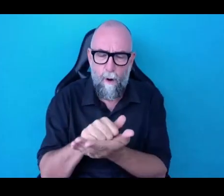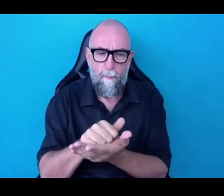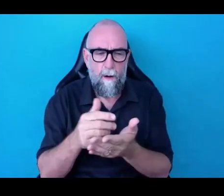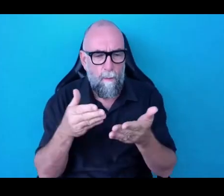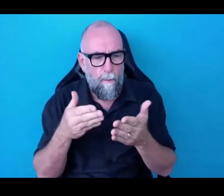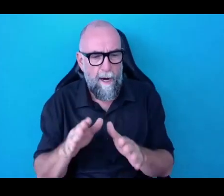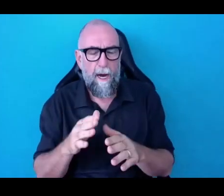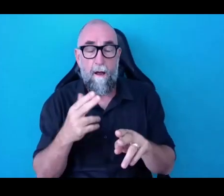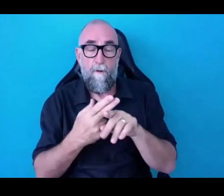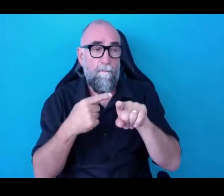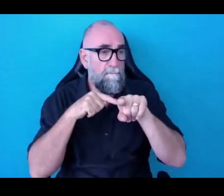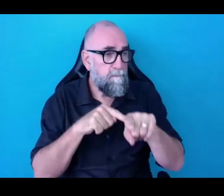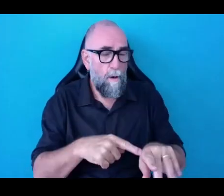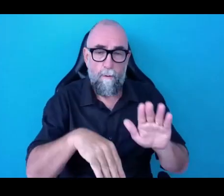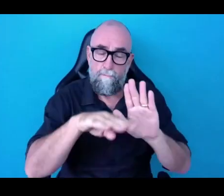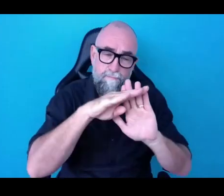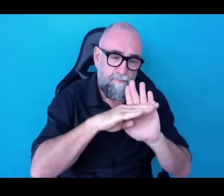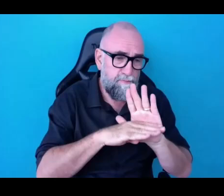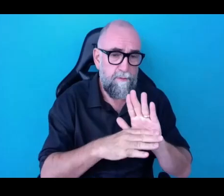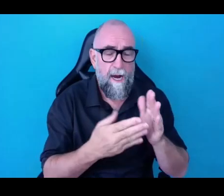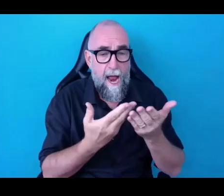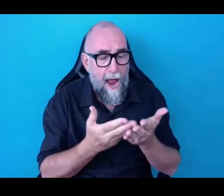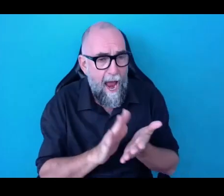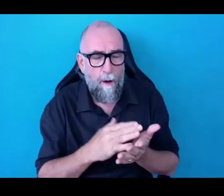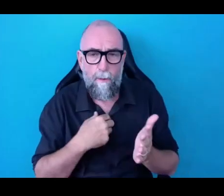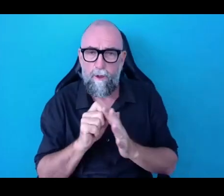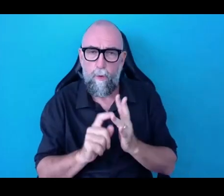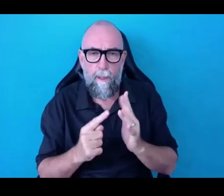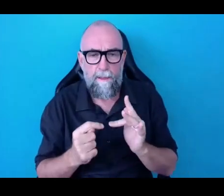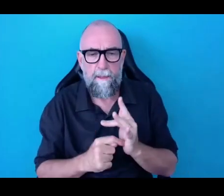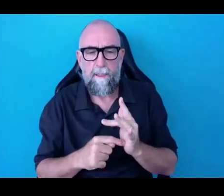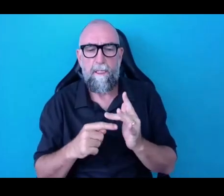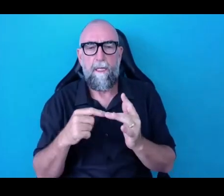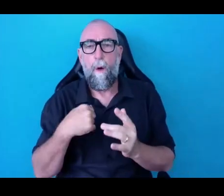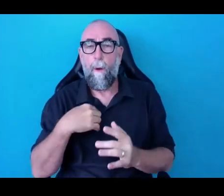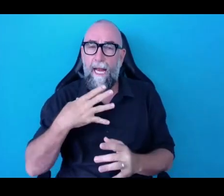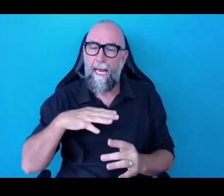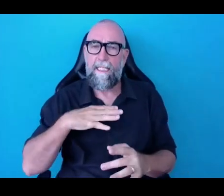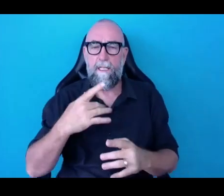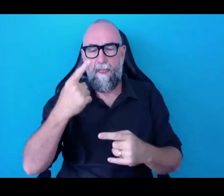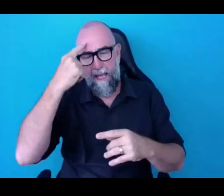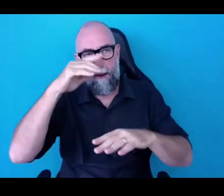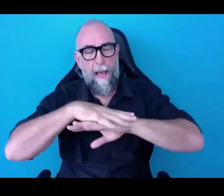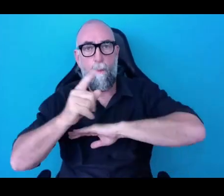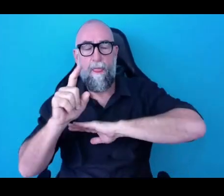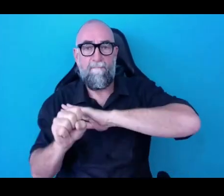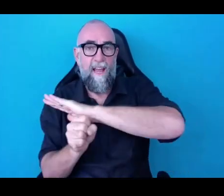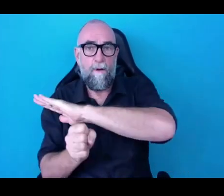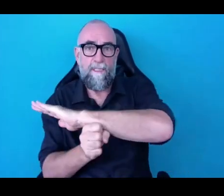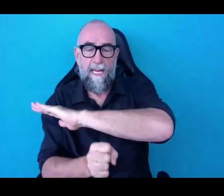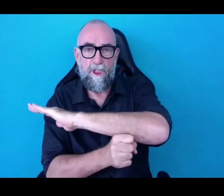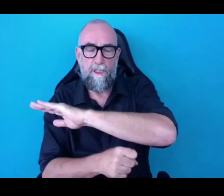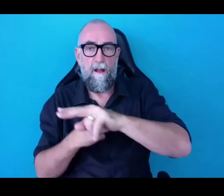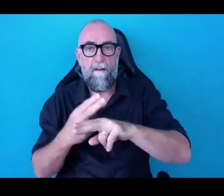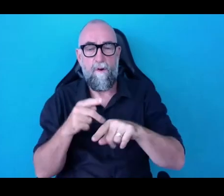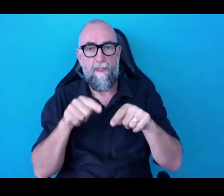protocols, with working and looking at, the foundation of what that is so